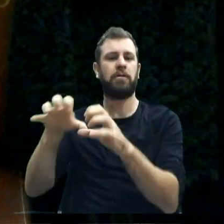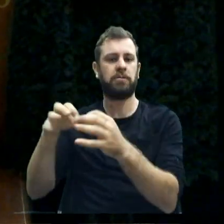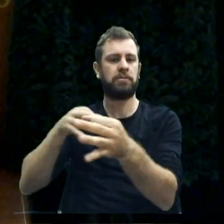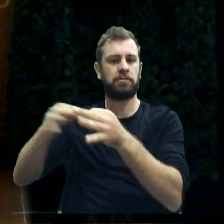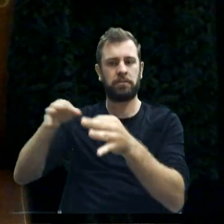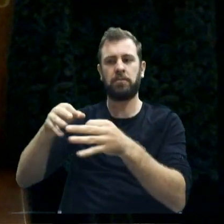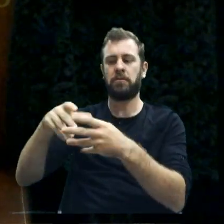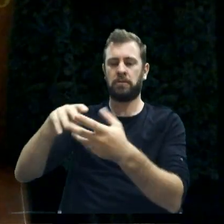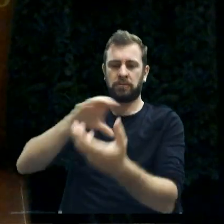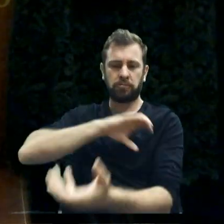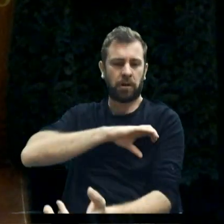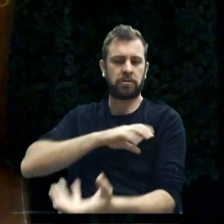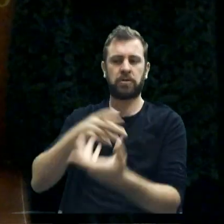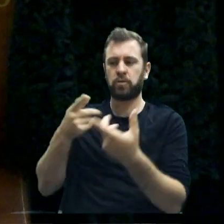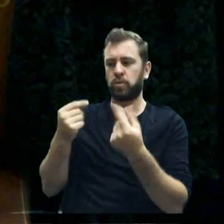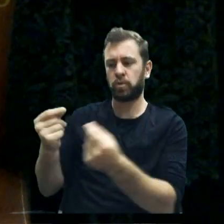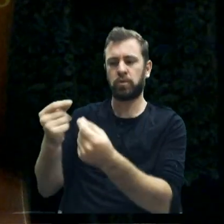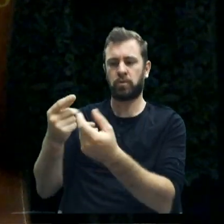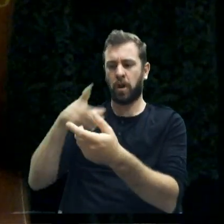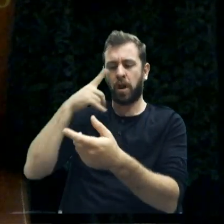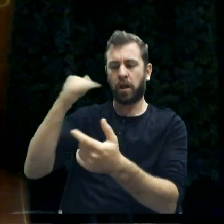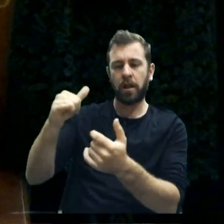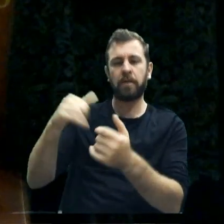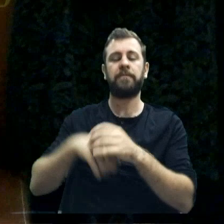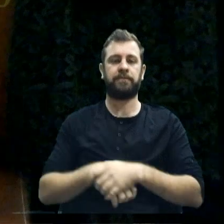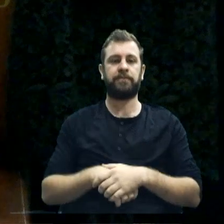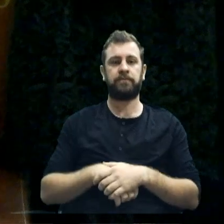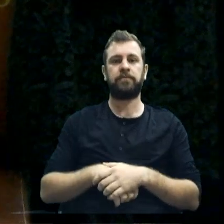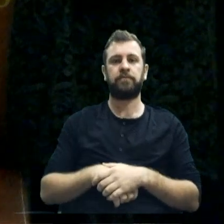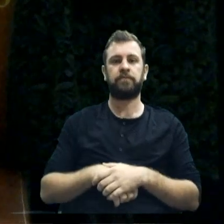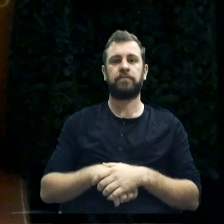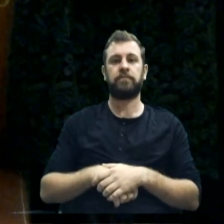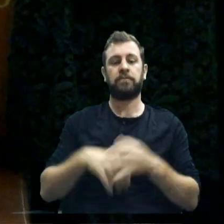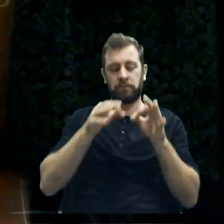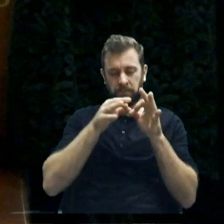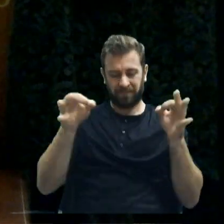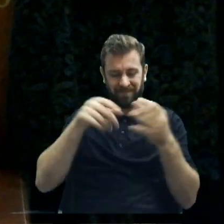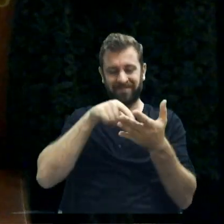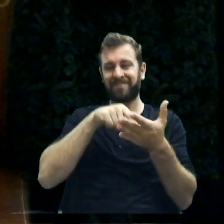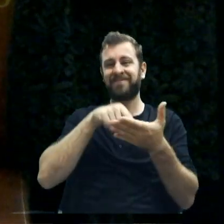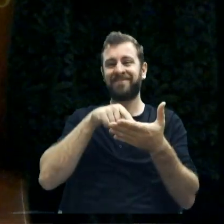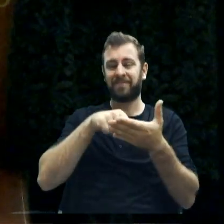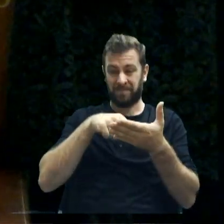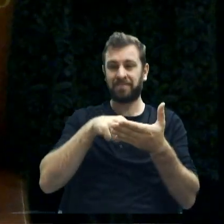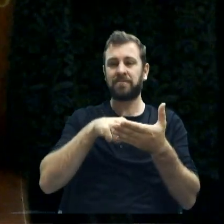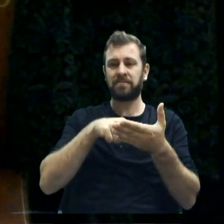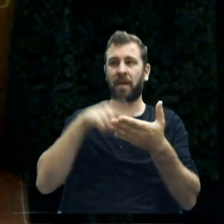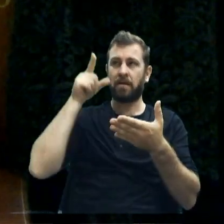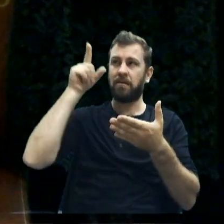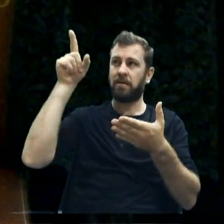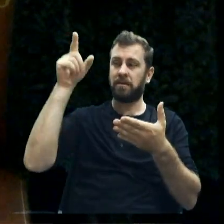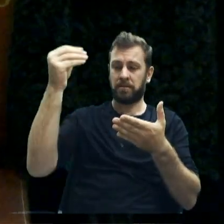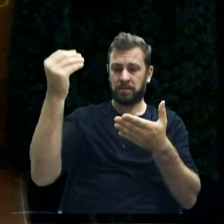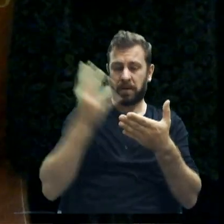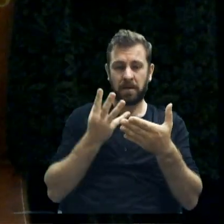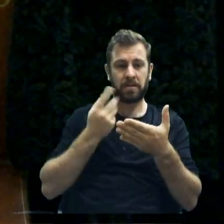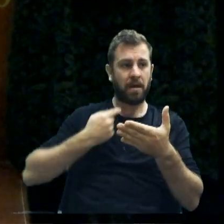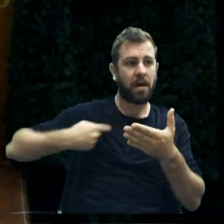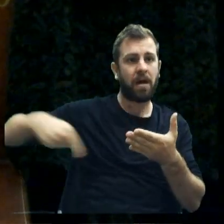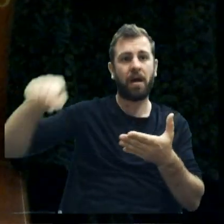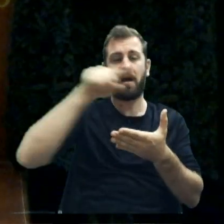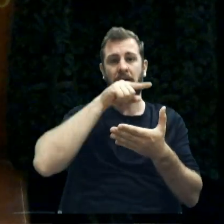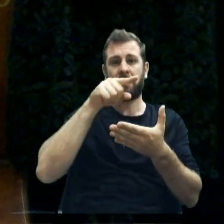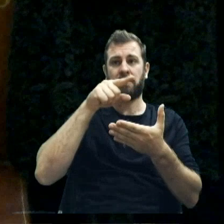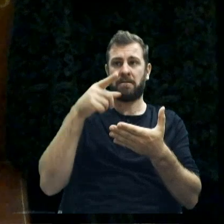And we did that to get to the point that in this verse, Allah subhanahu wa ta'ala is not telling any of us that I've given somebody else